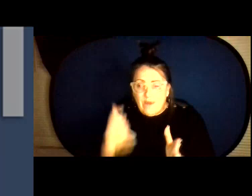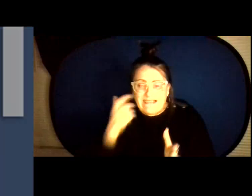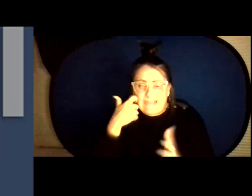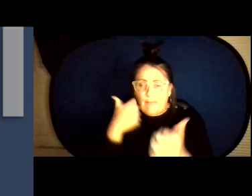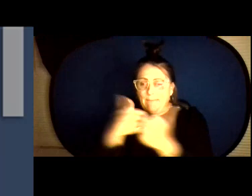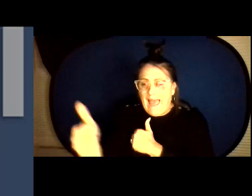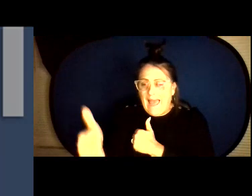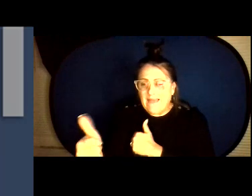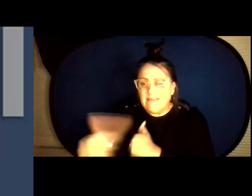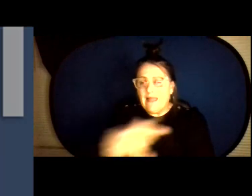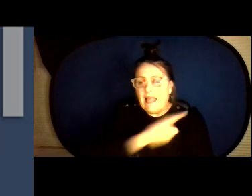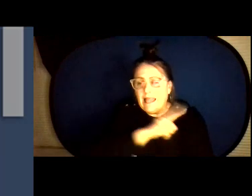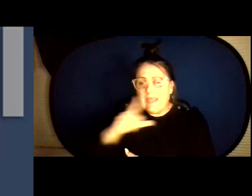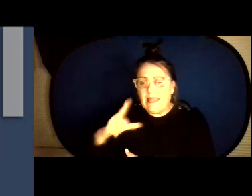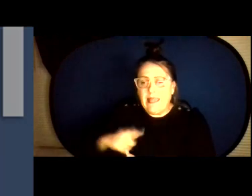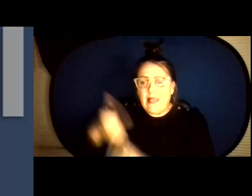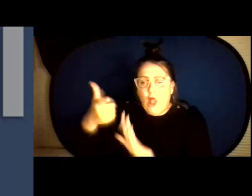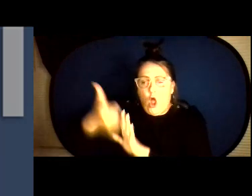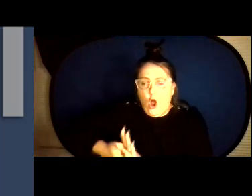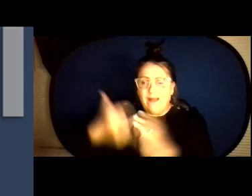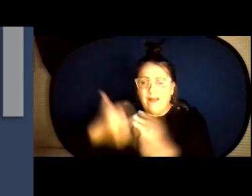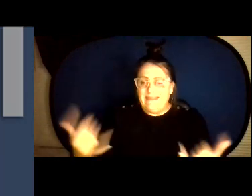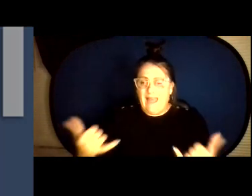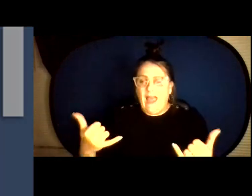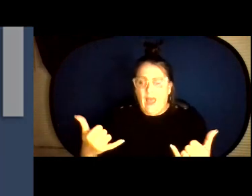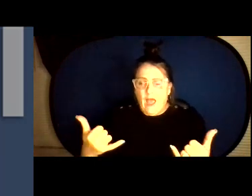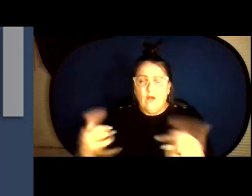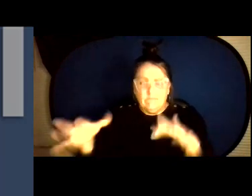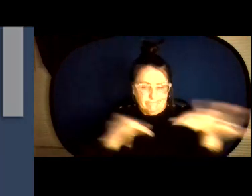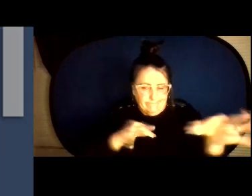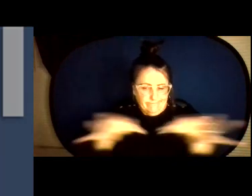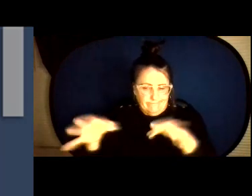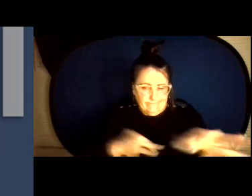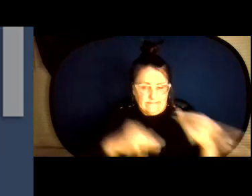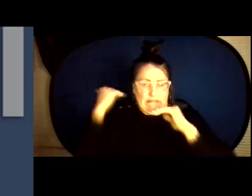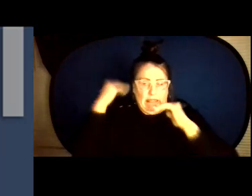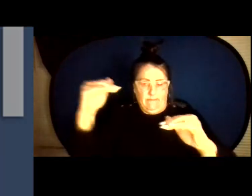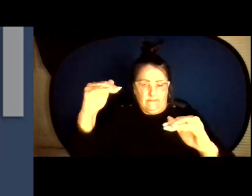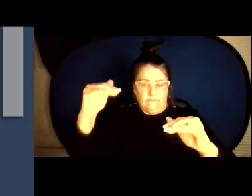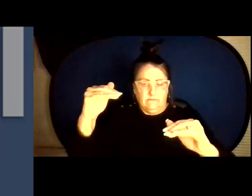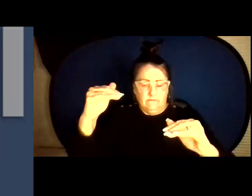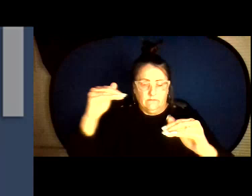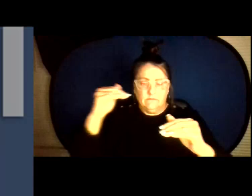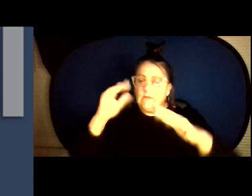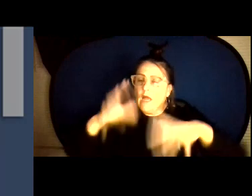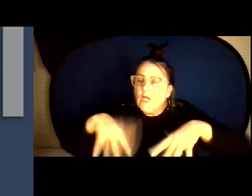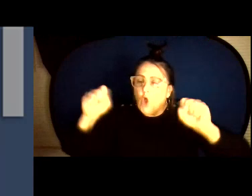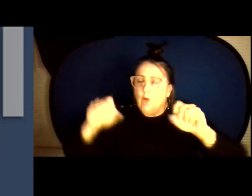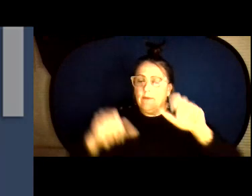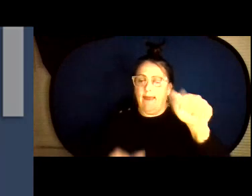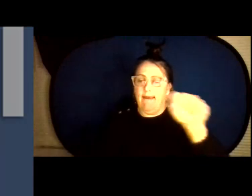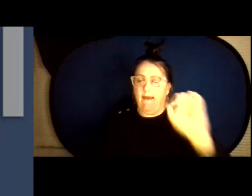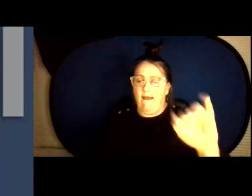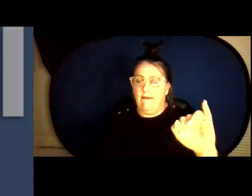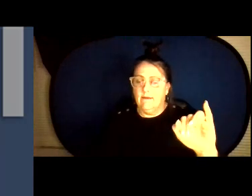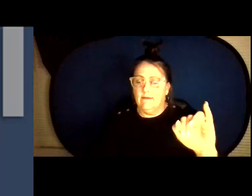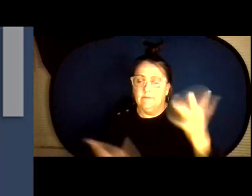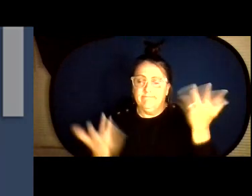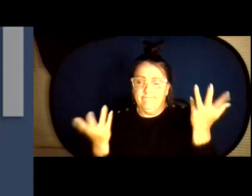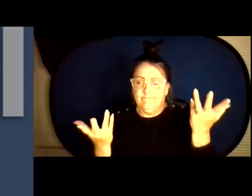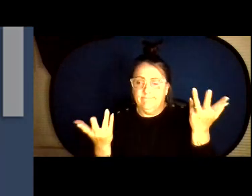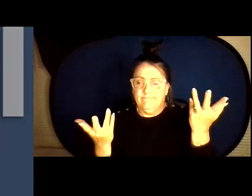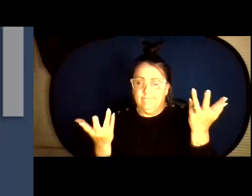some legislation that provides now framework on how we adopt AI. And so,